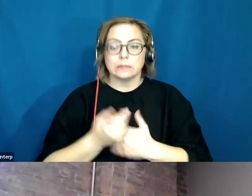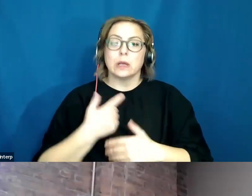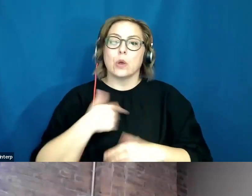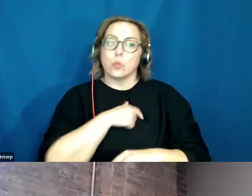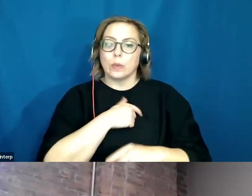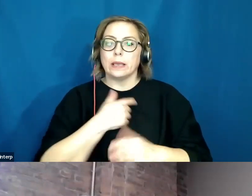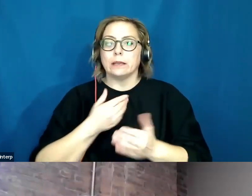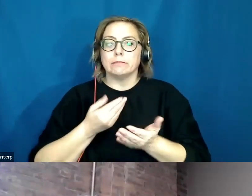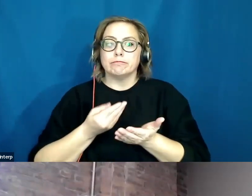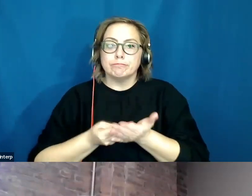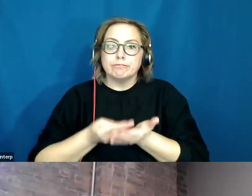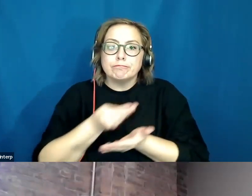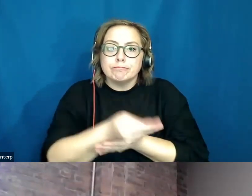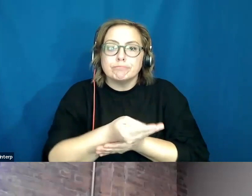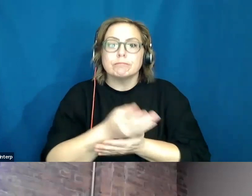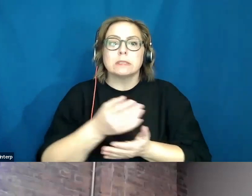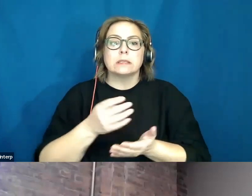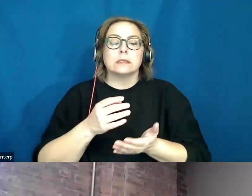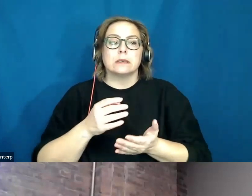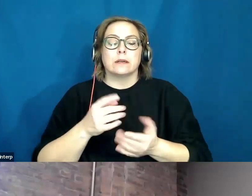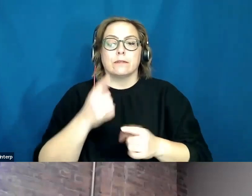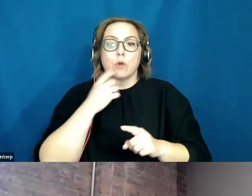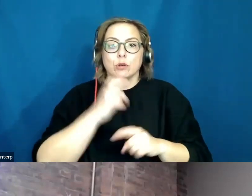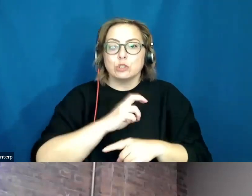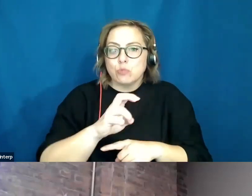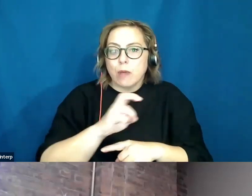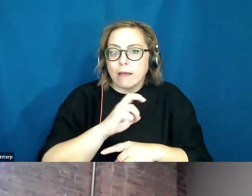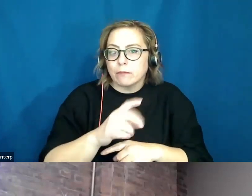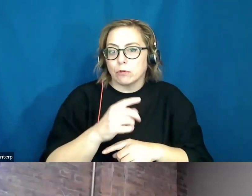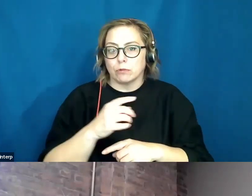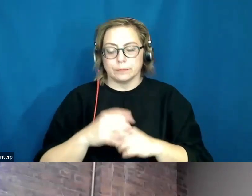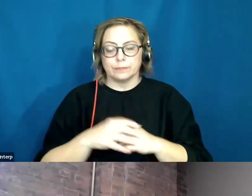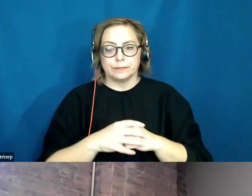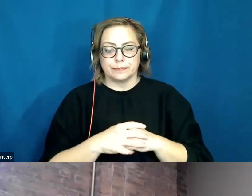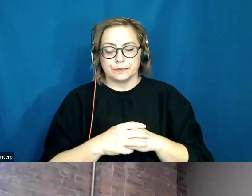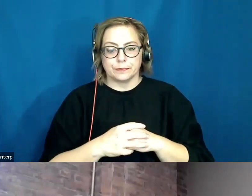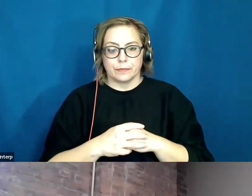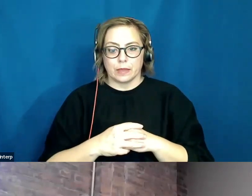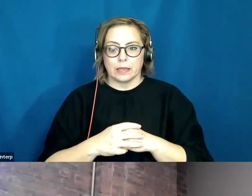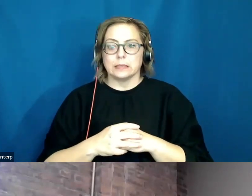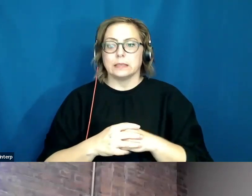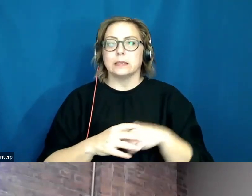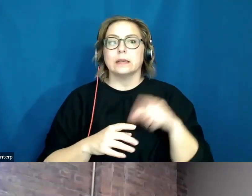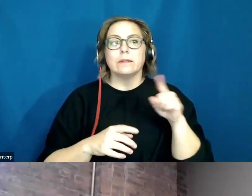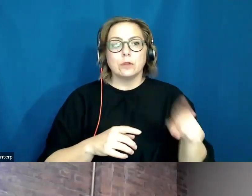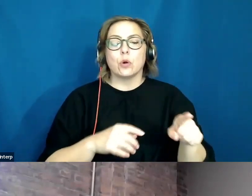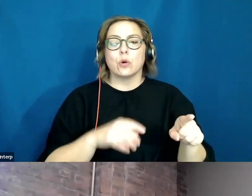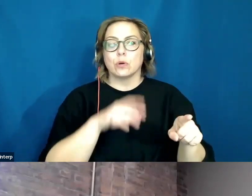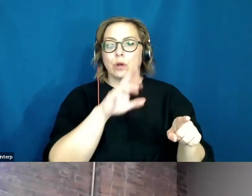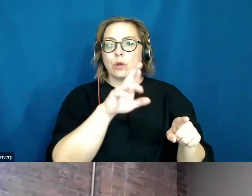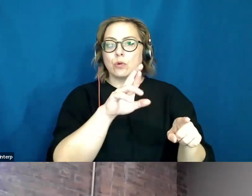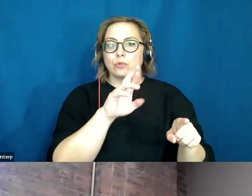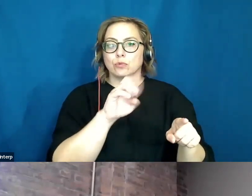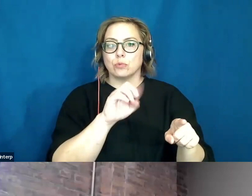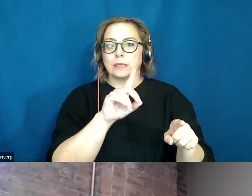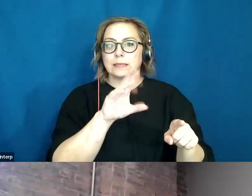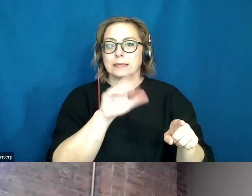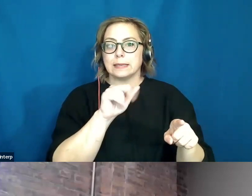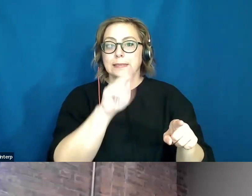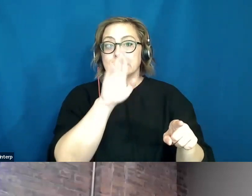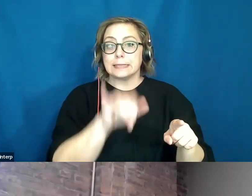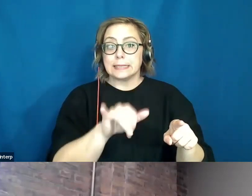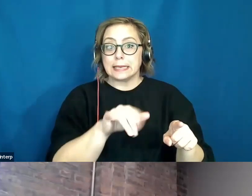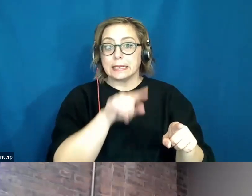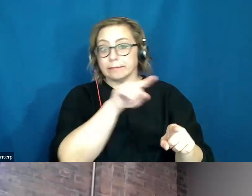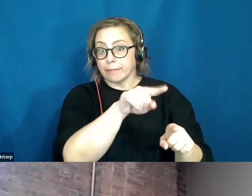contributions towards travel. Okay. If you're participating in a residency. Pardon me. If your residency is part of a larger project, you can wrap it